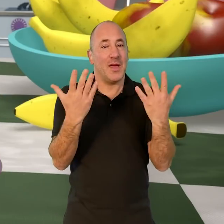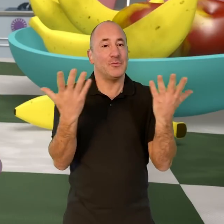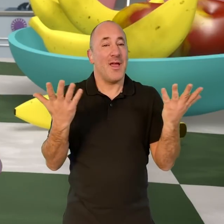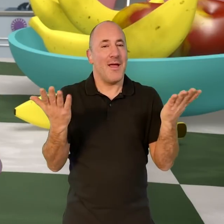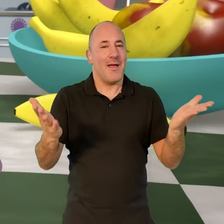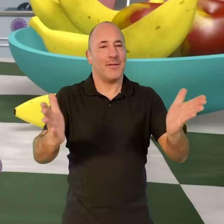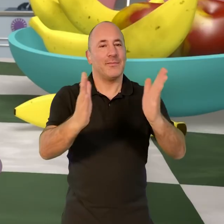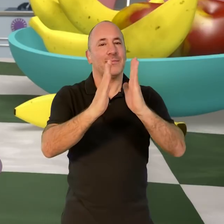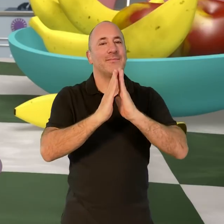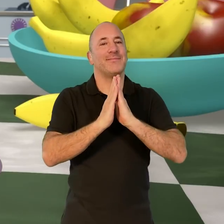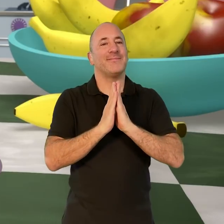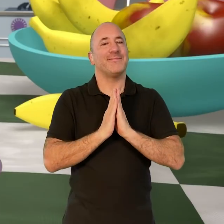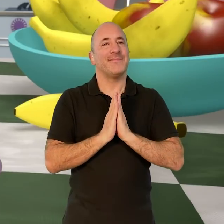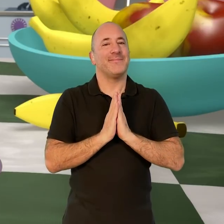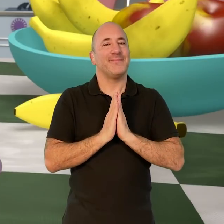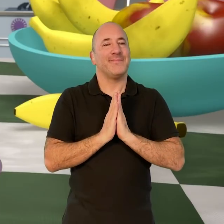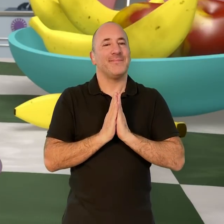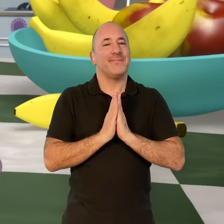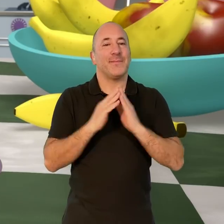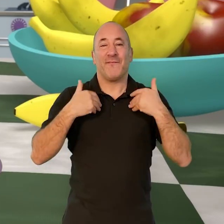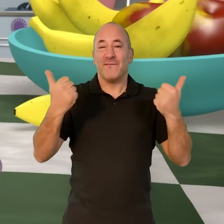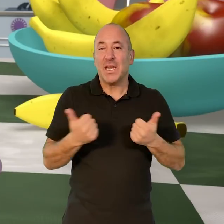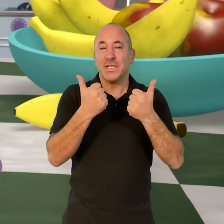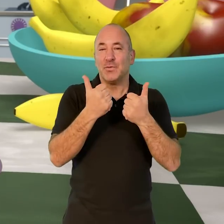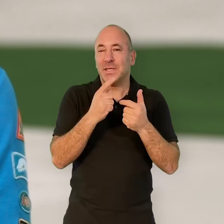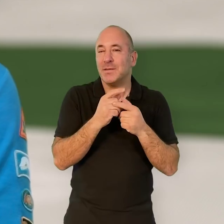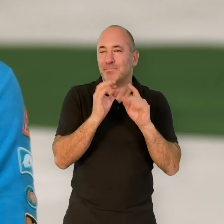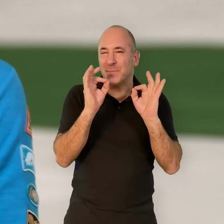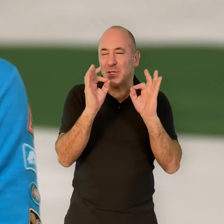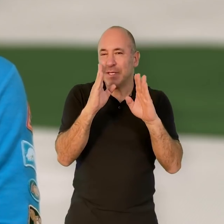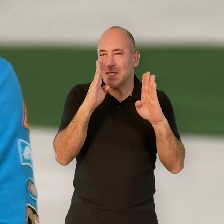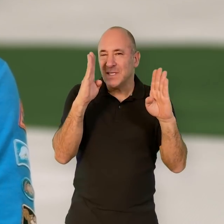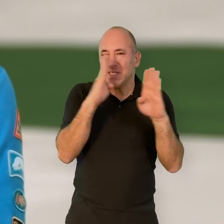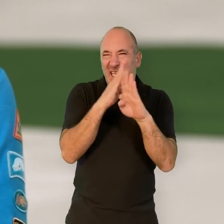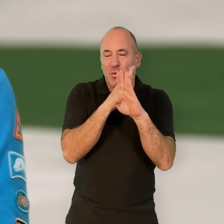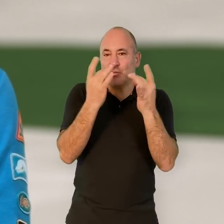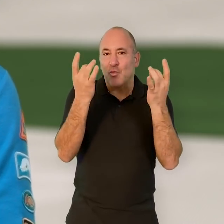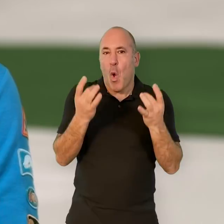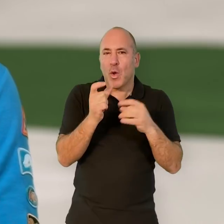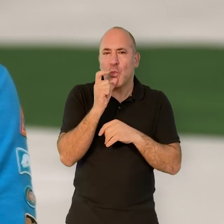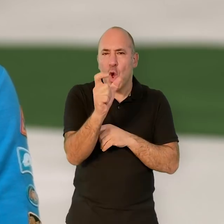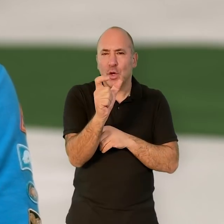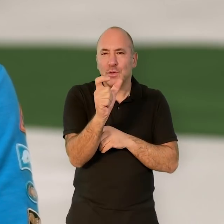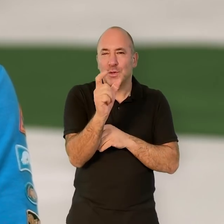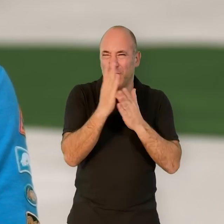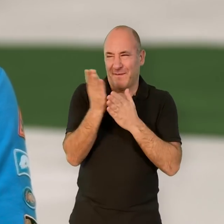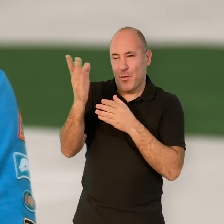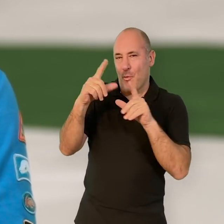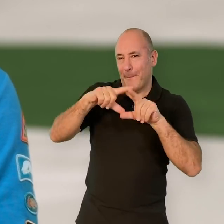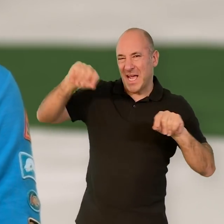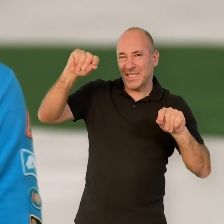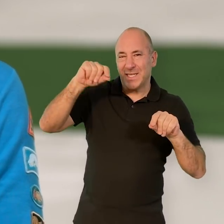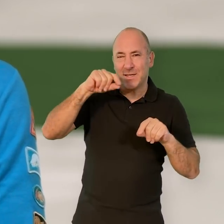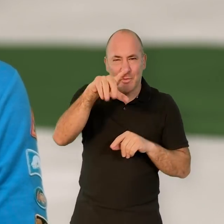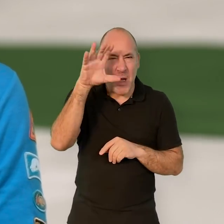your hands together at your heart. And we'll finish with a special secret yoga code word just for